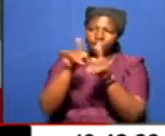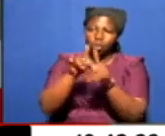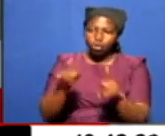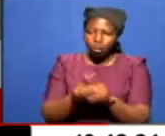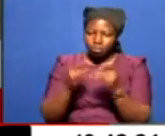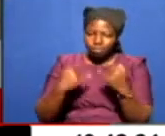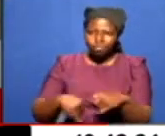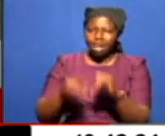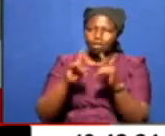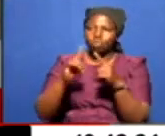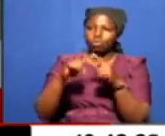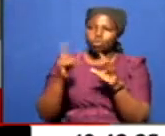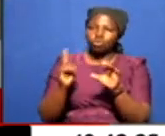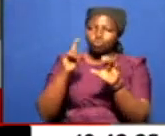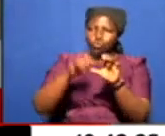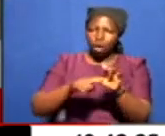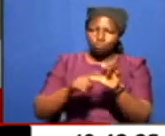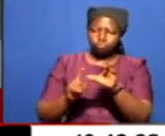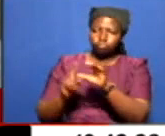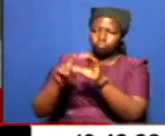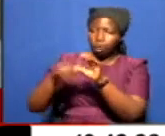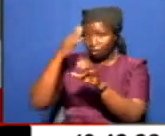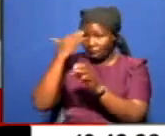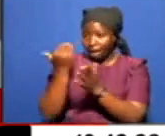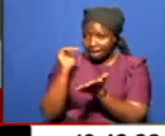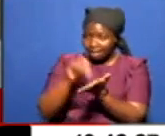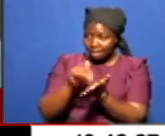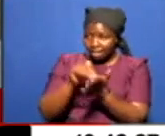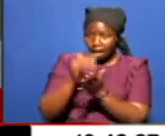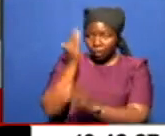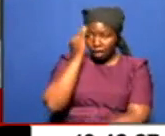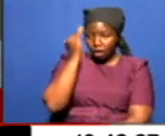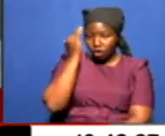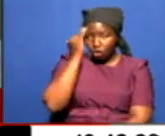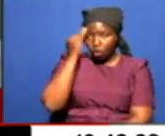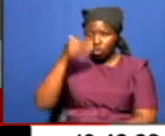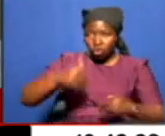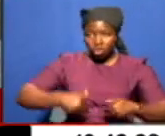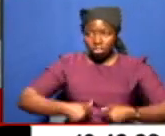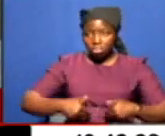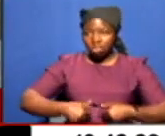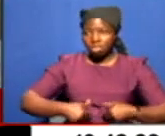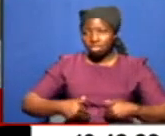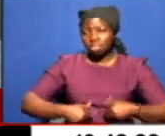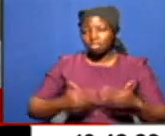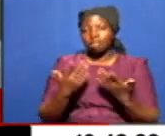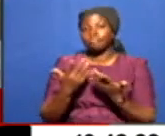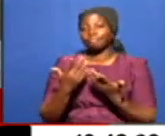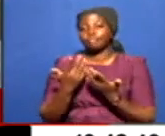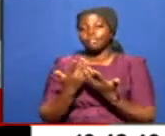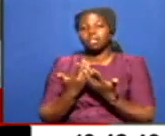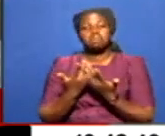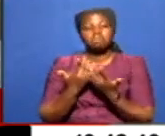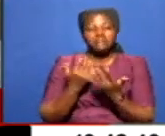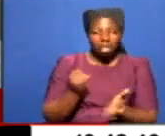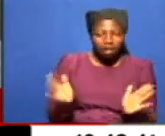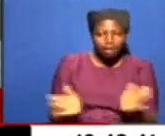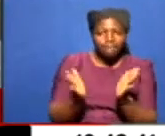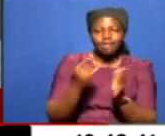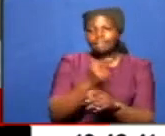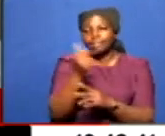on board, because again we know youths radicalize each other. Yes. A brother